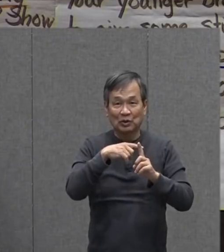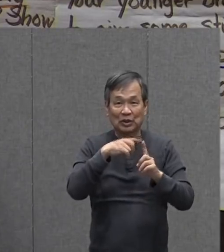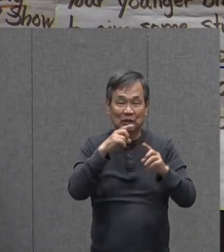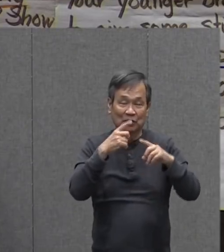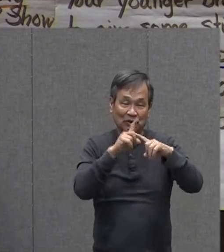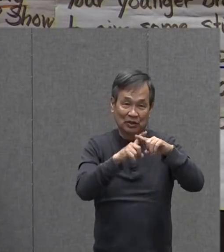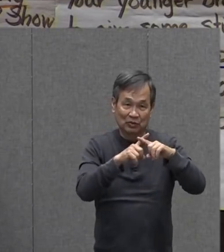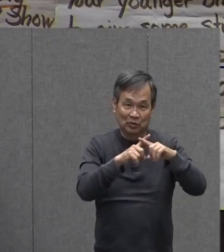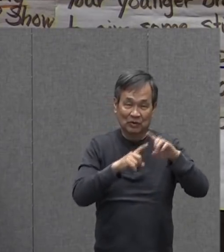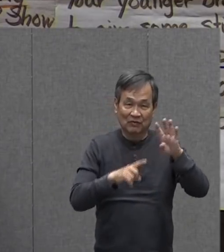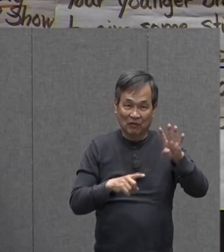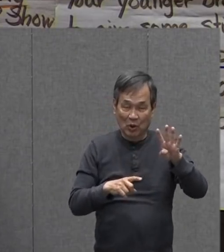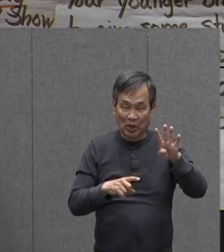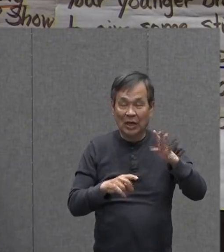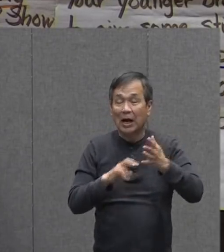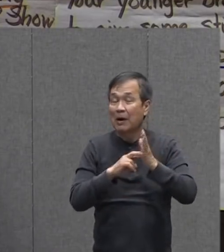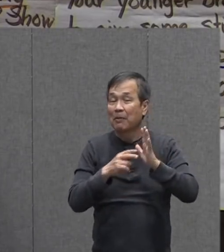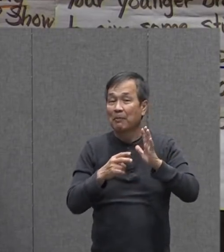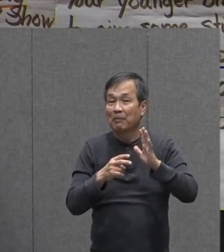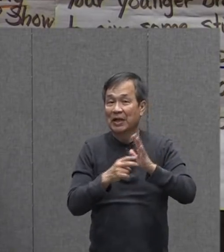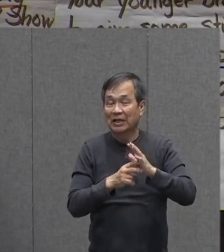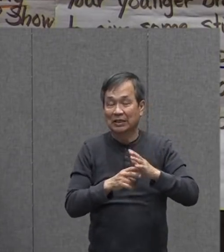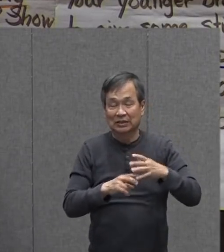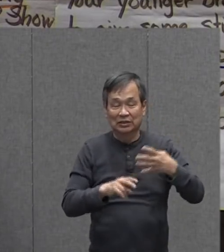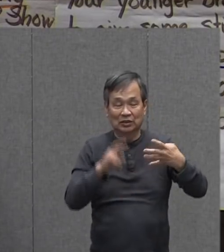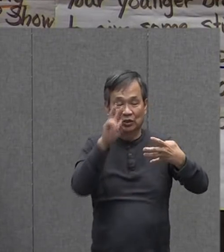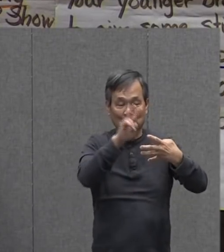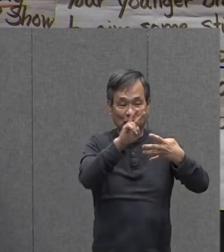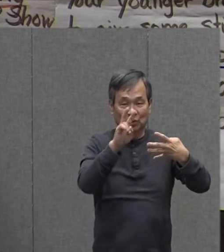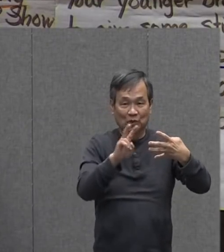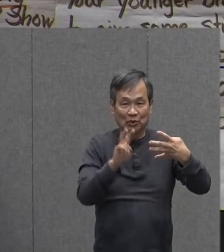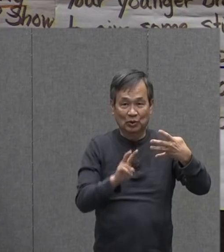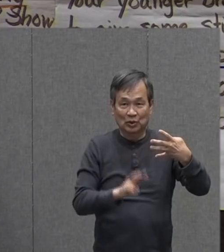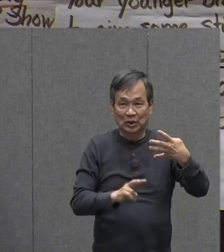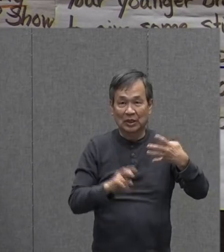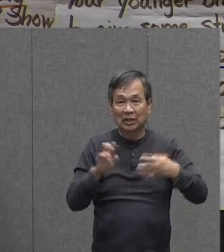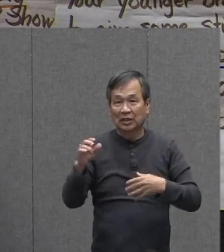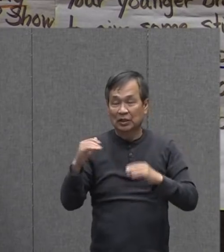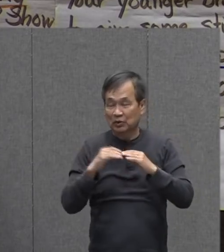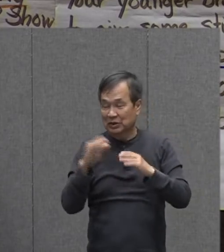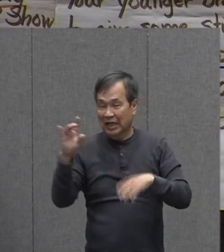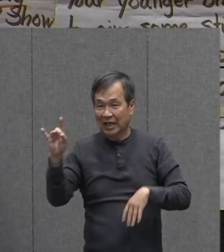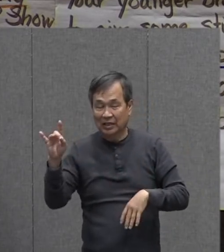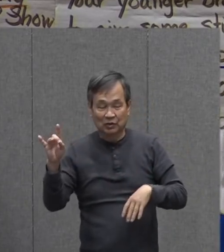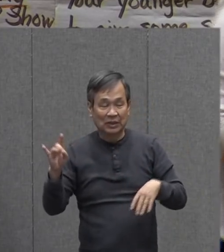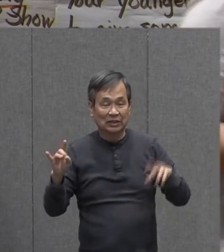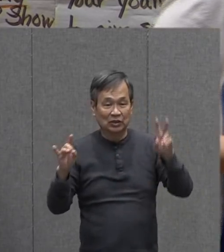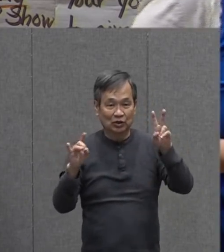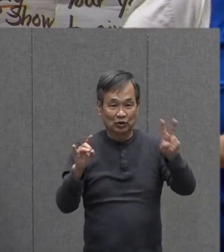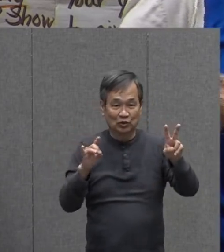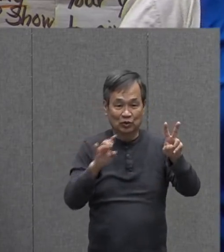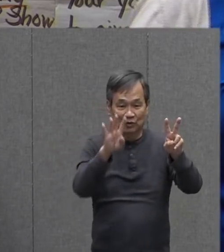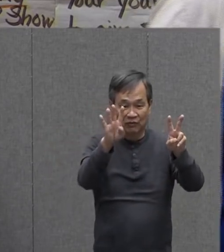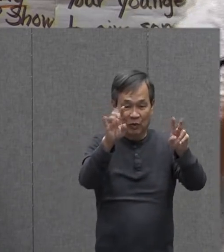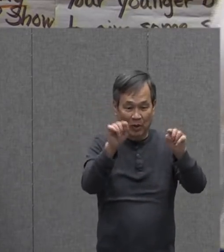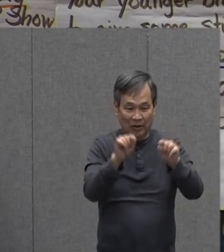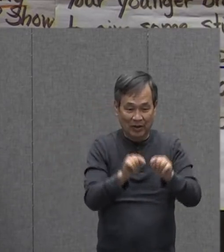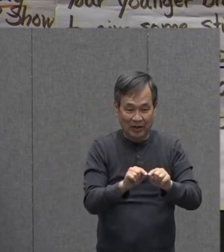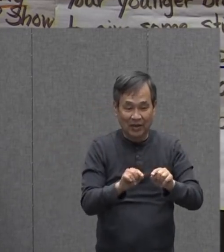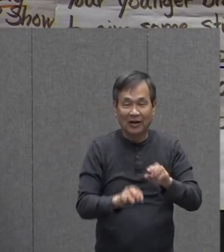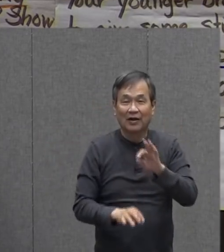have 4 equal sections. Kind of goes towards some of our ideas that we're working on here. And